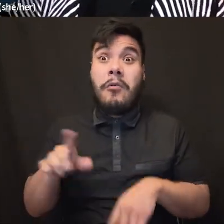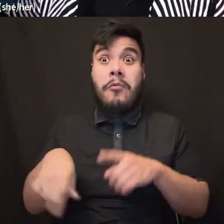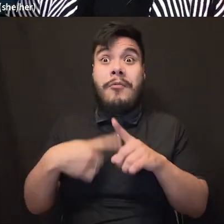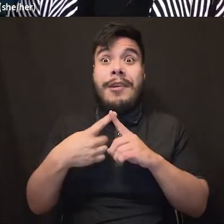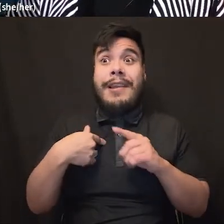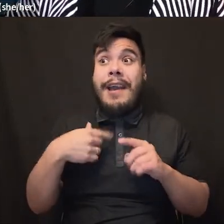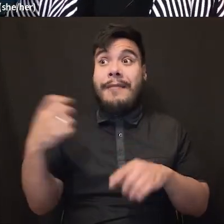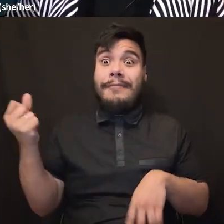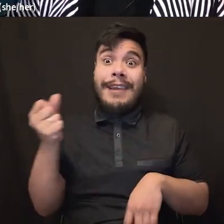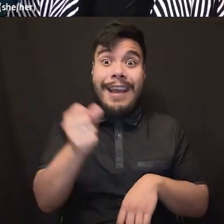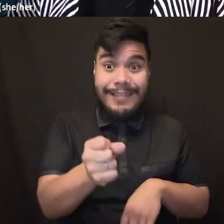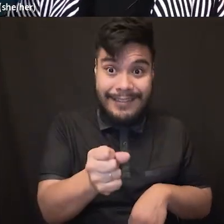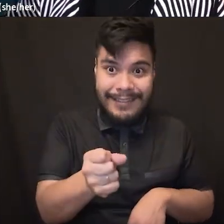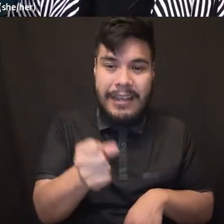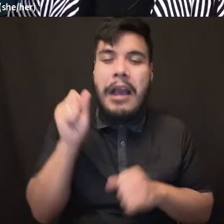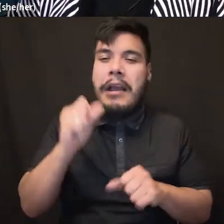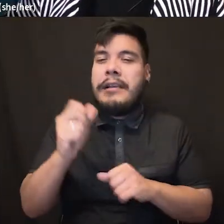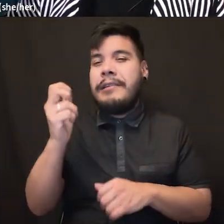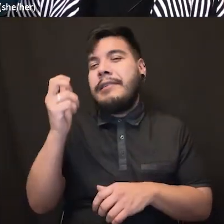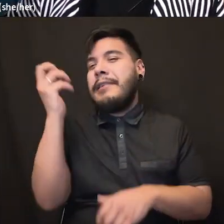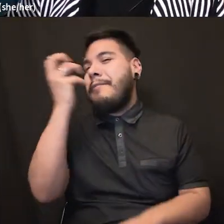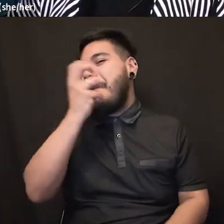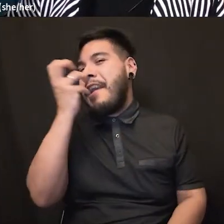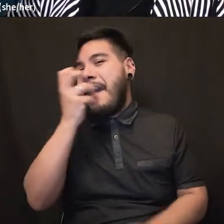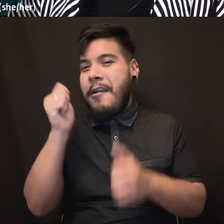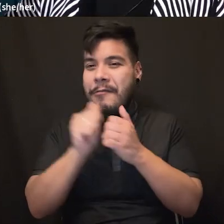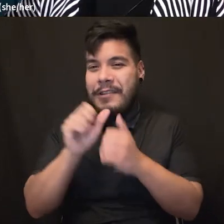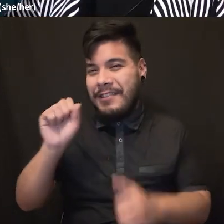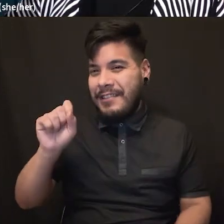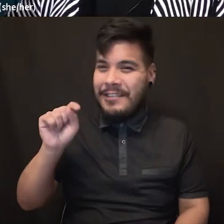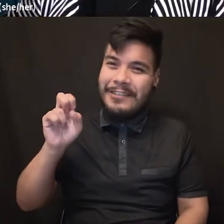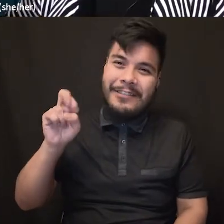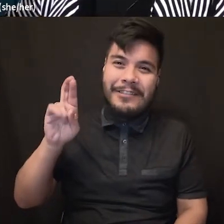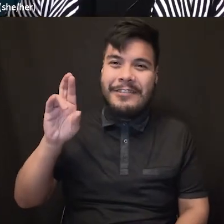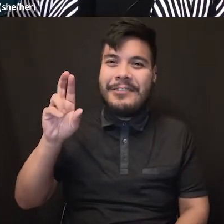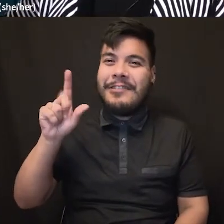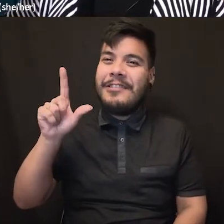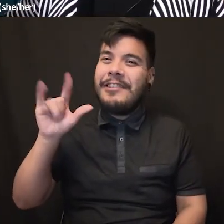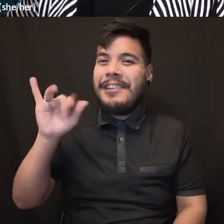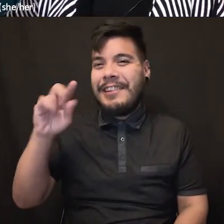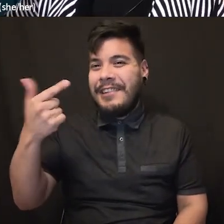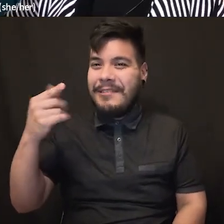can make out with Sterling Brown, you know, somebody.